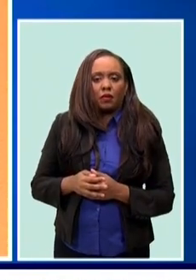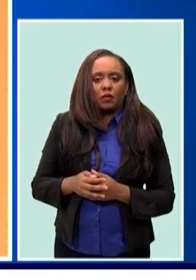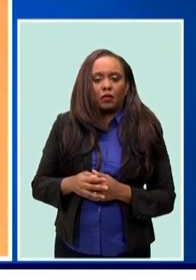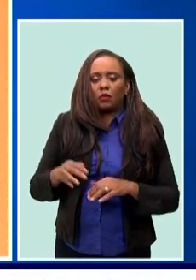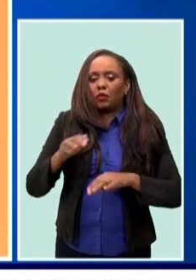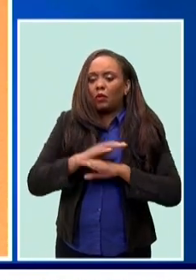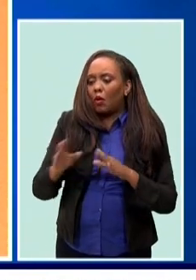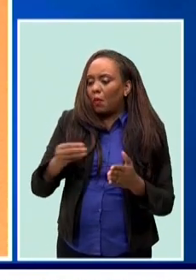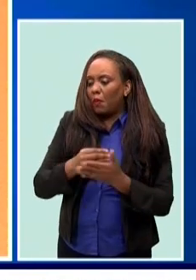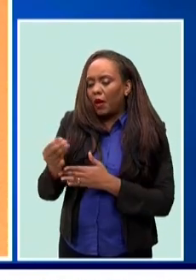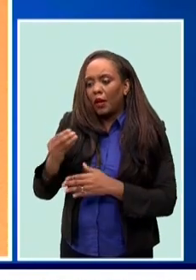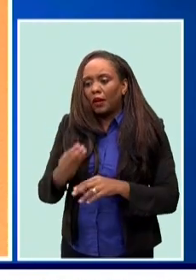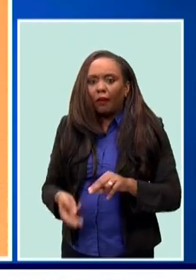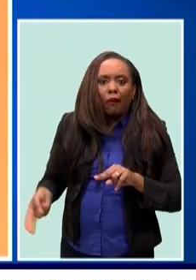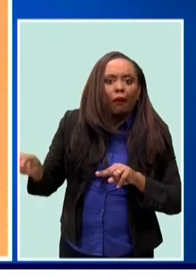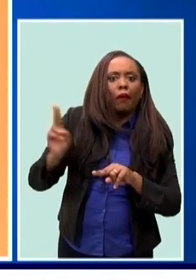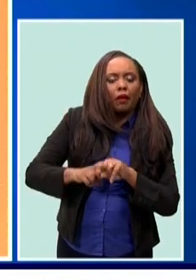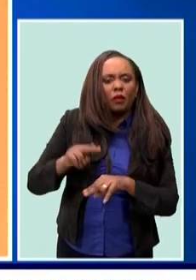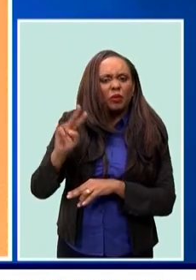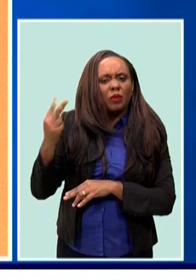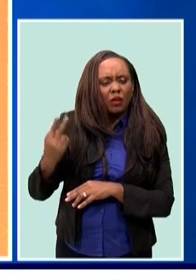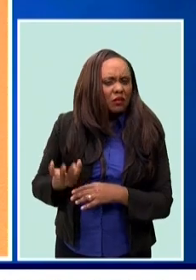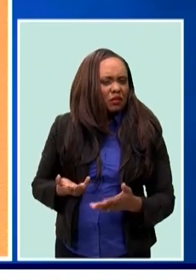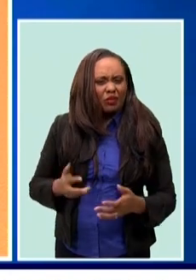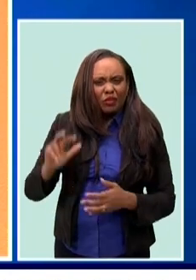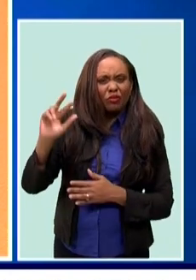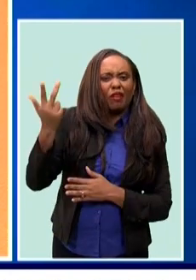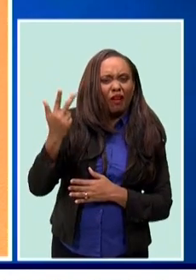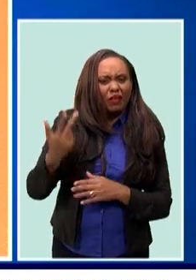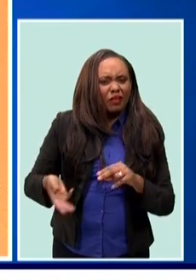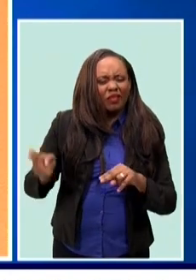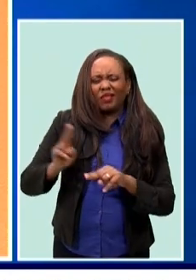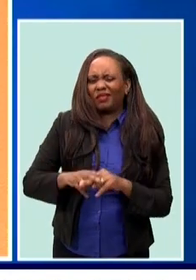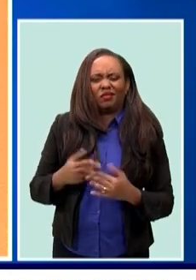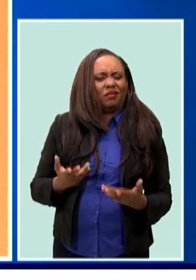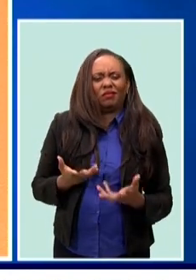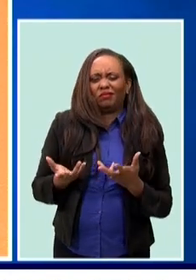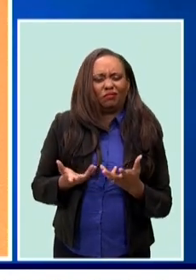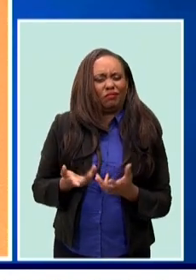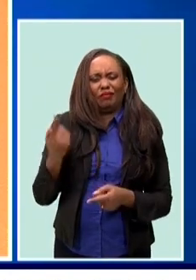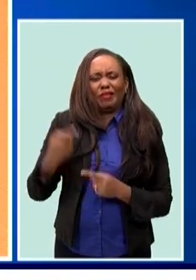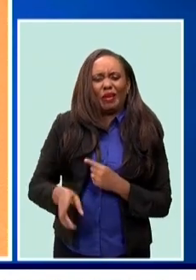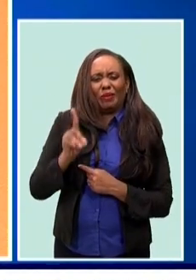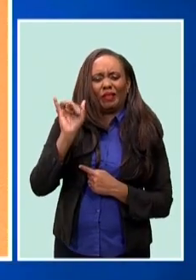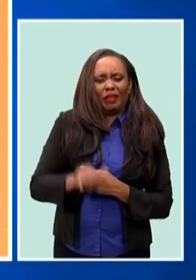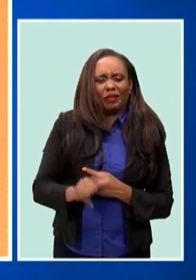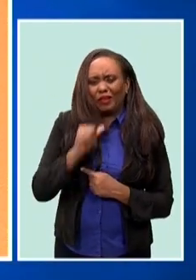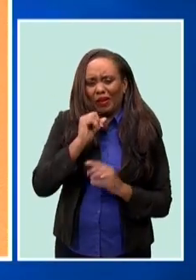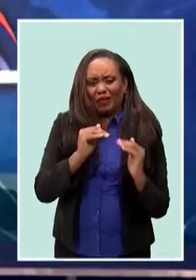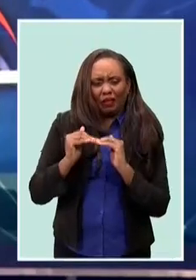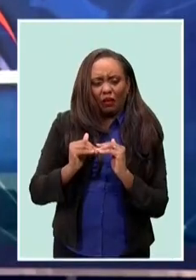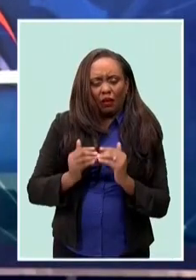whose product has gone up by $2, $3. I mean, we got to be clear and fair.